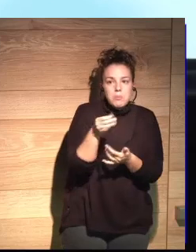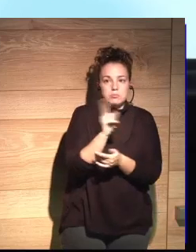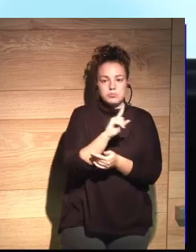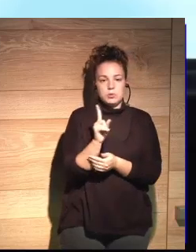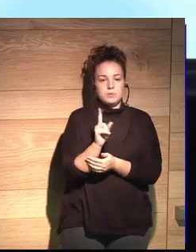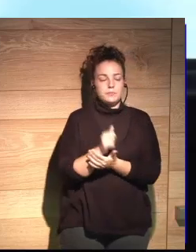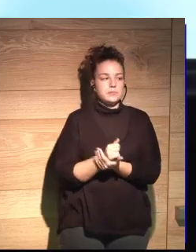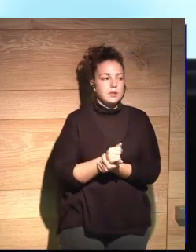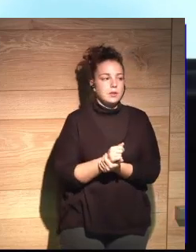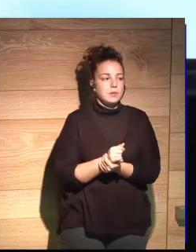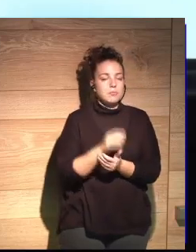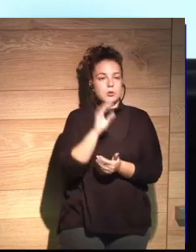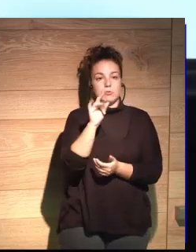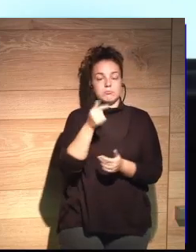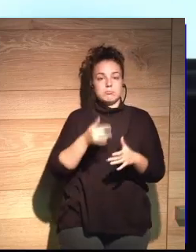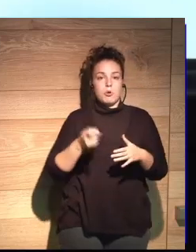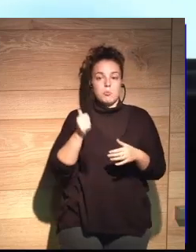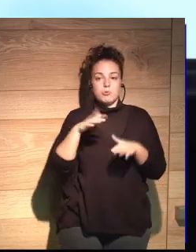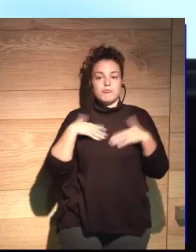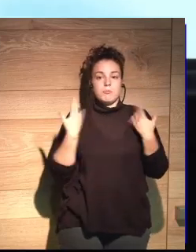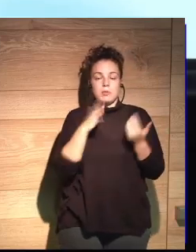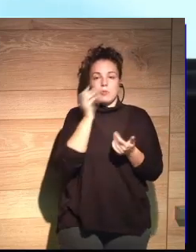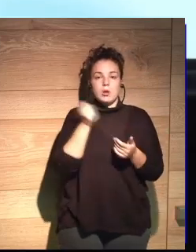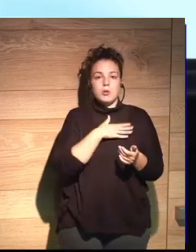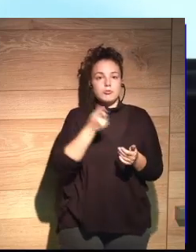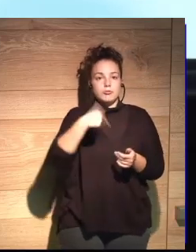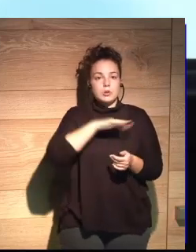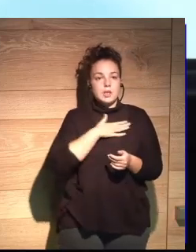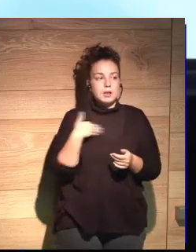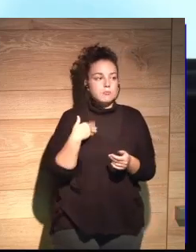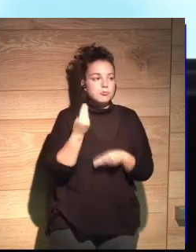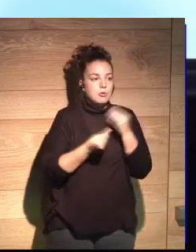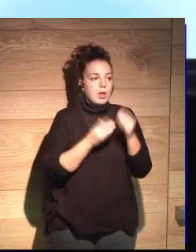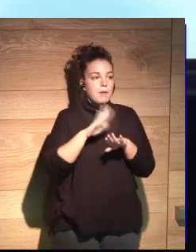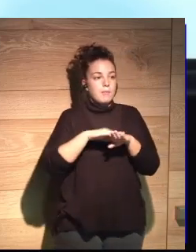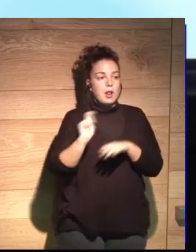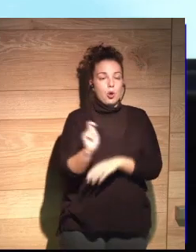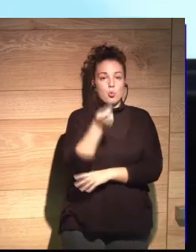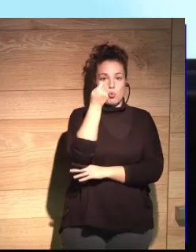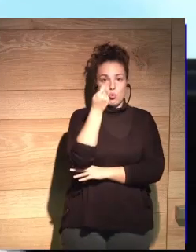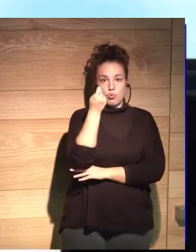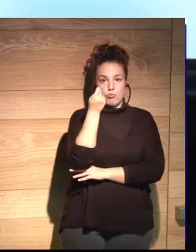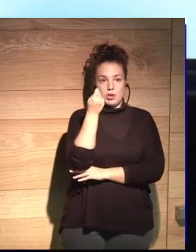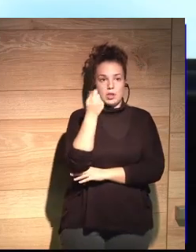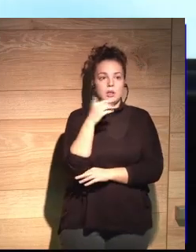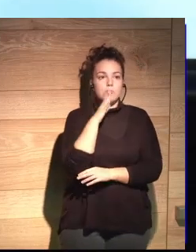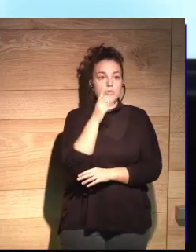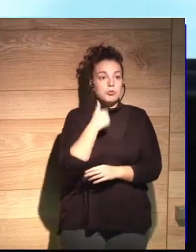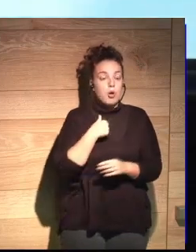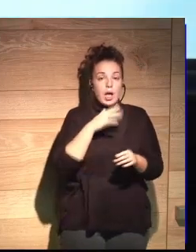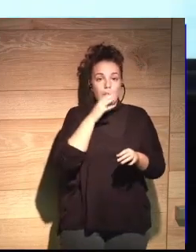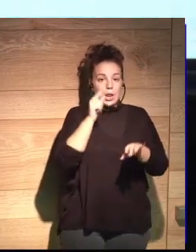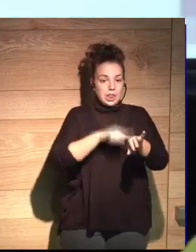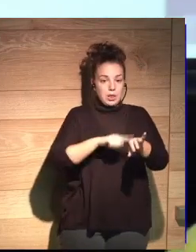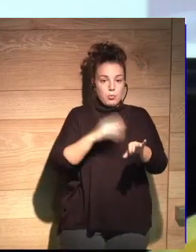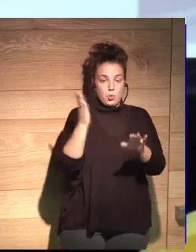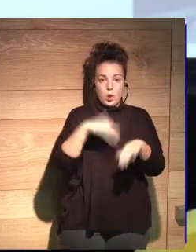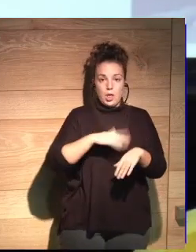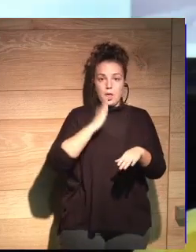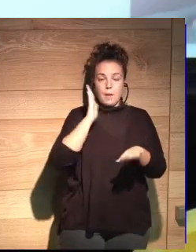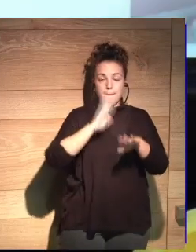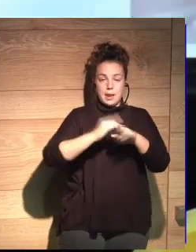And we might want to use this technology to get these collective things. Now, I don't have the time to get into some of my other research about how